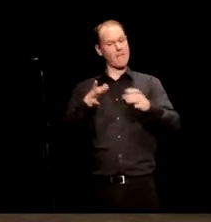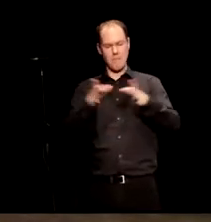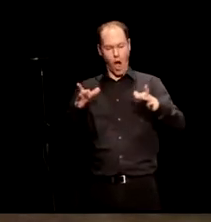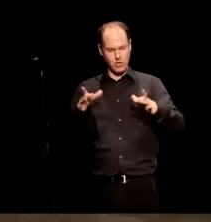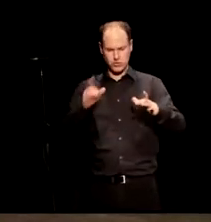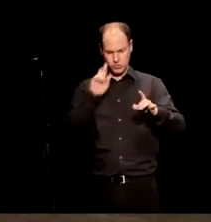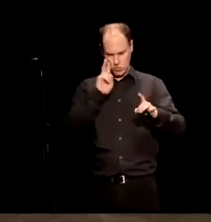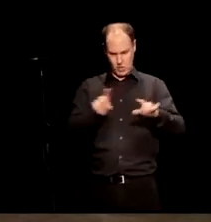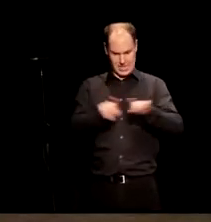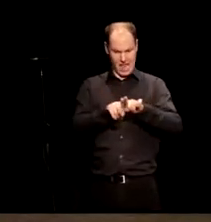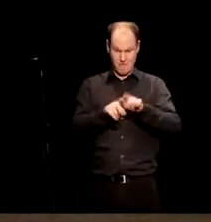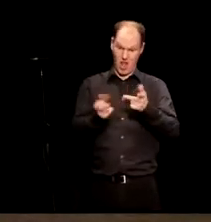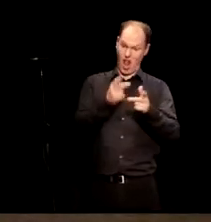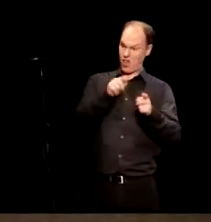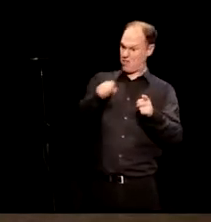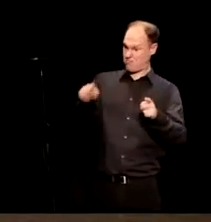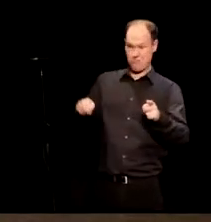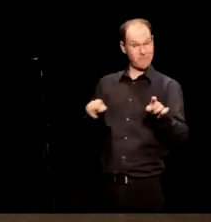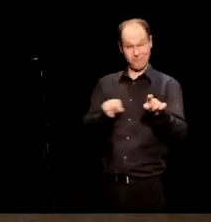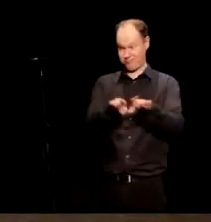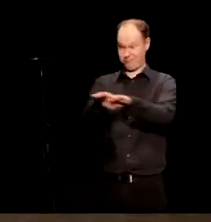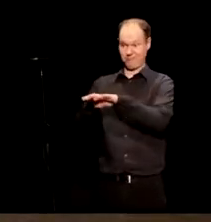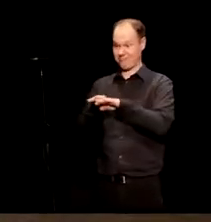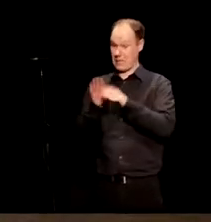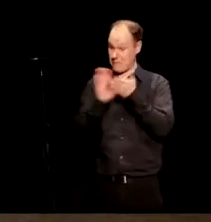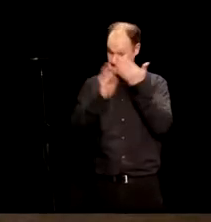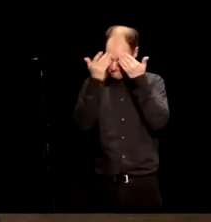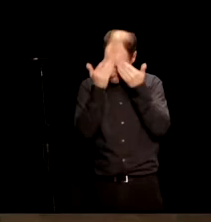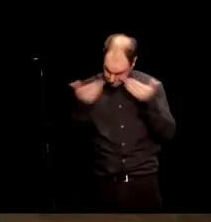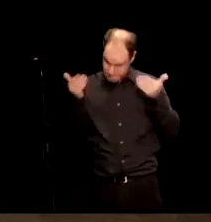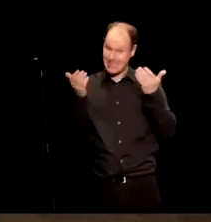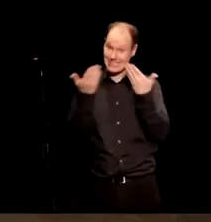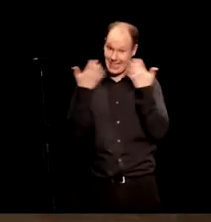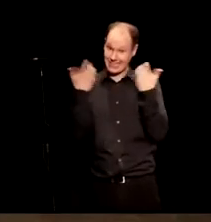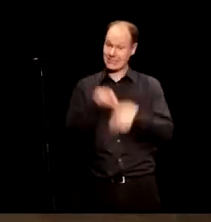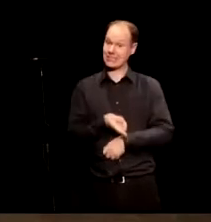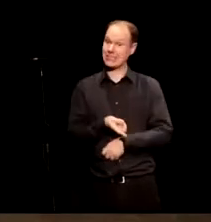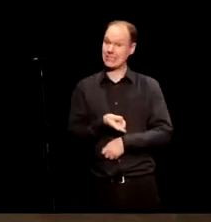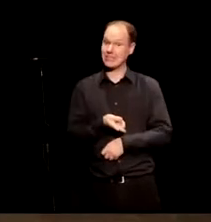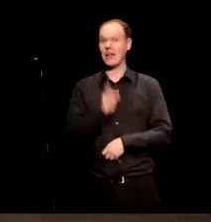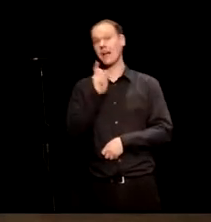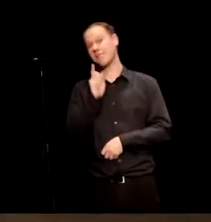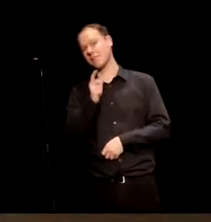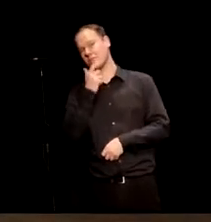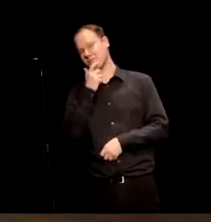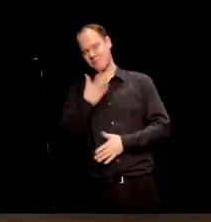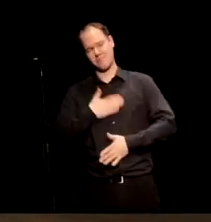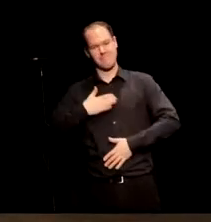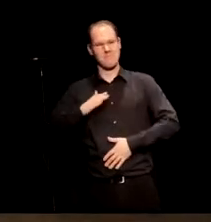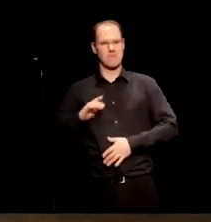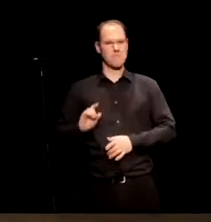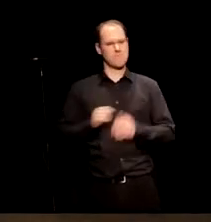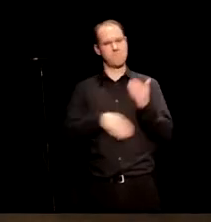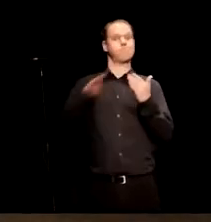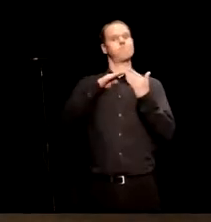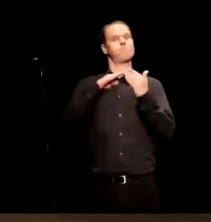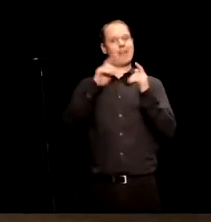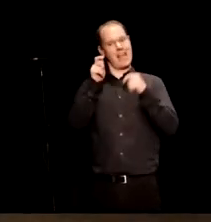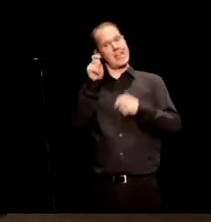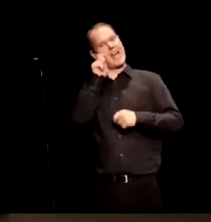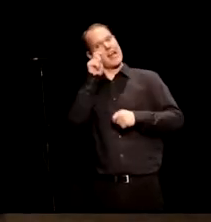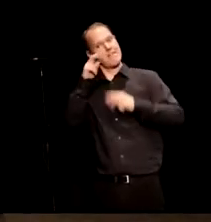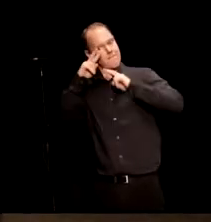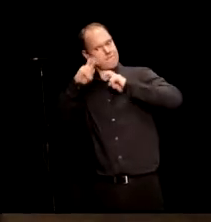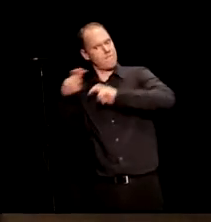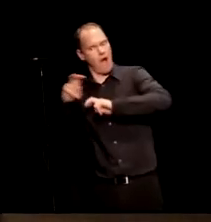box. Therefore, I'm bound to respect cats. But as a first-class detective,